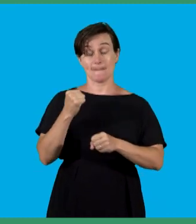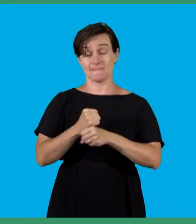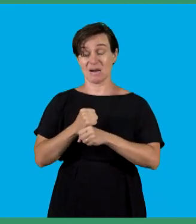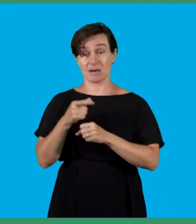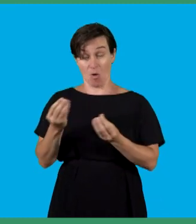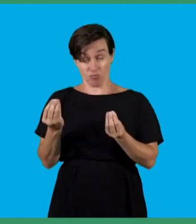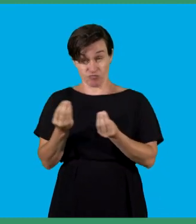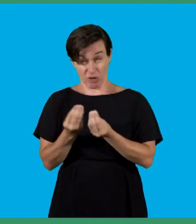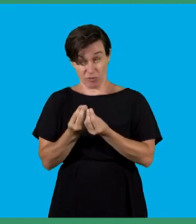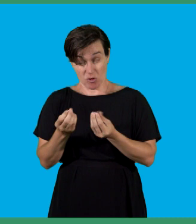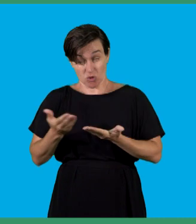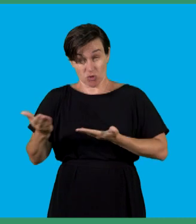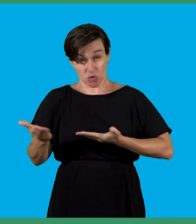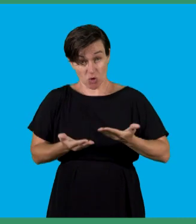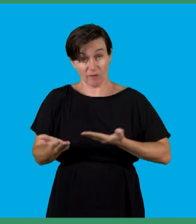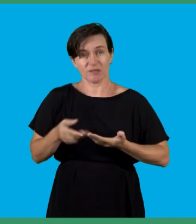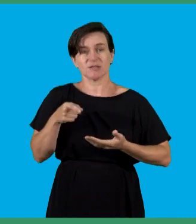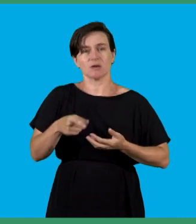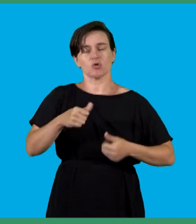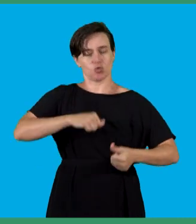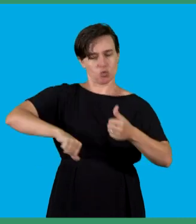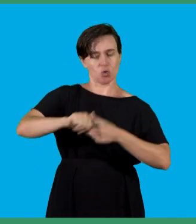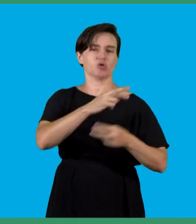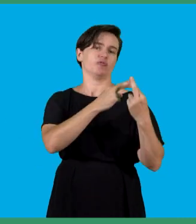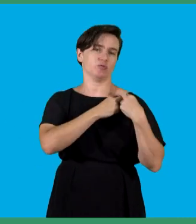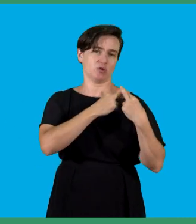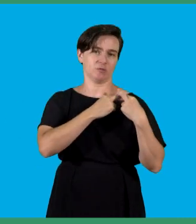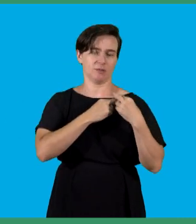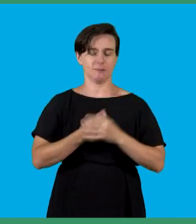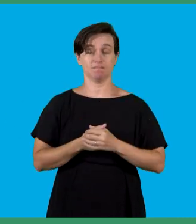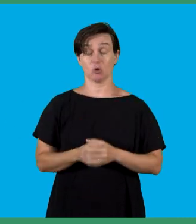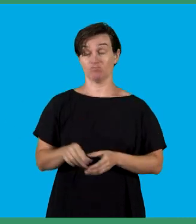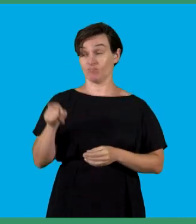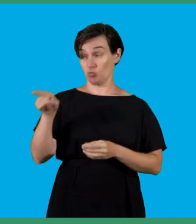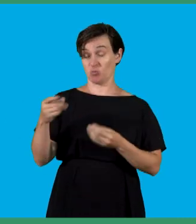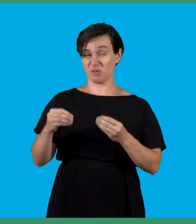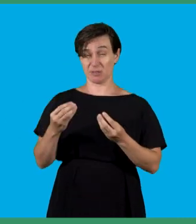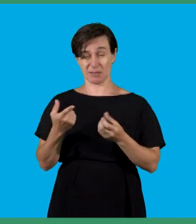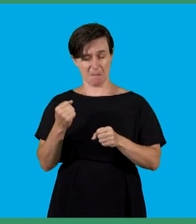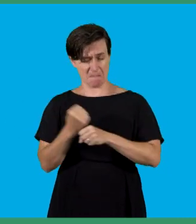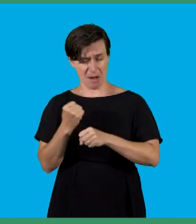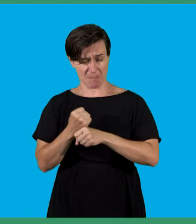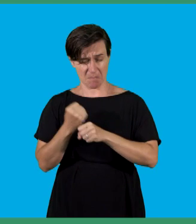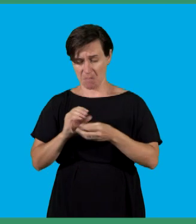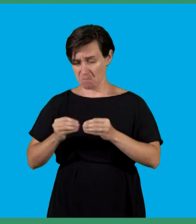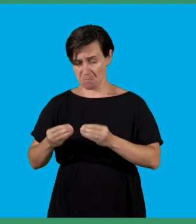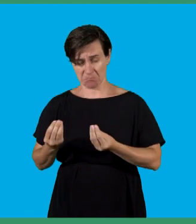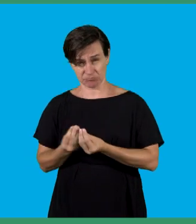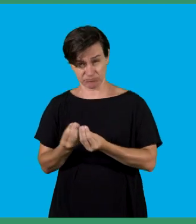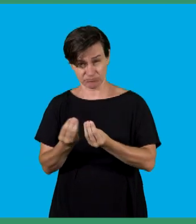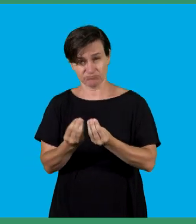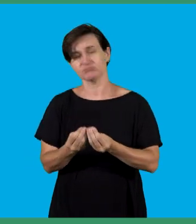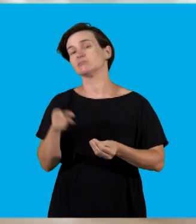socially responsible goods and services. So as a business, you need to make sure that the goods that you produce, they are